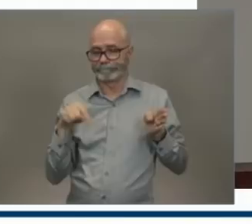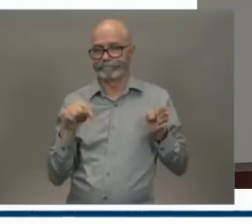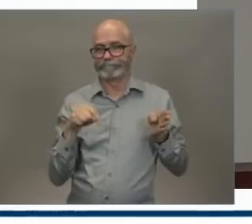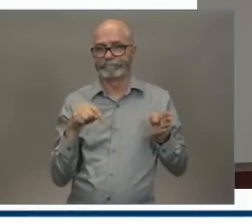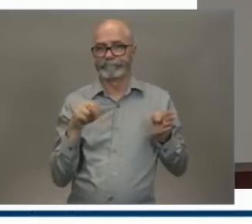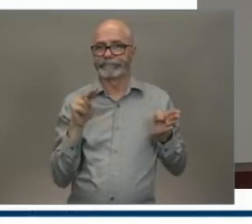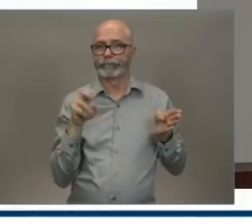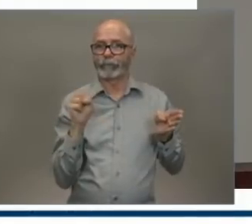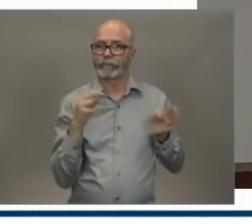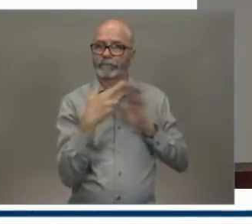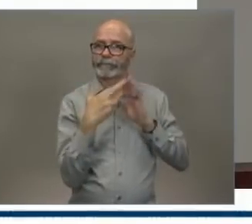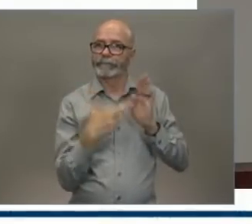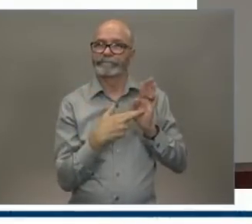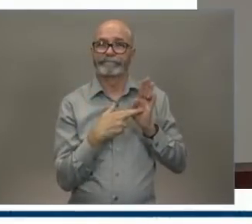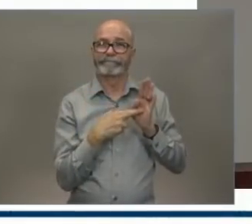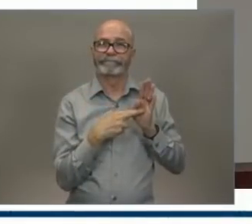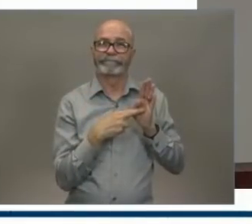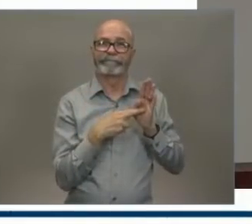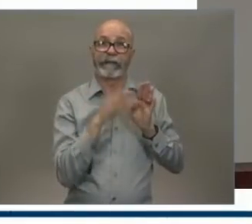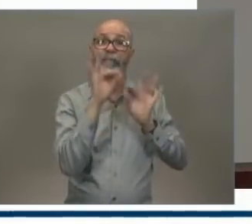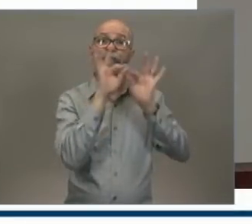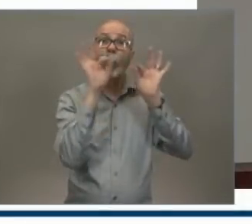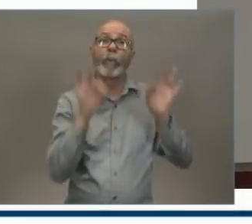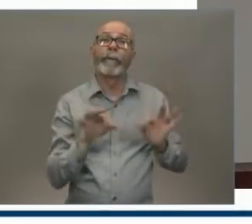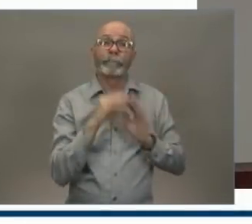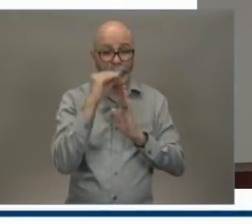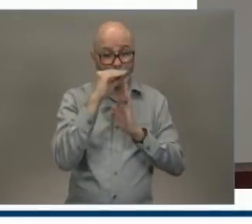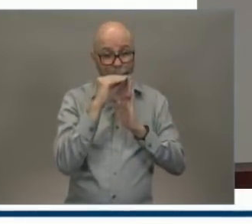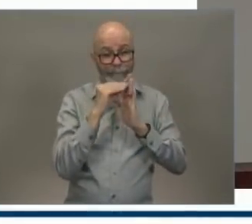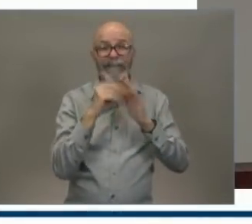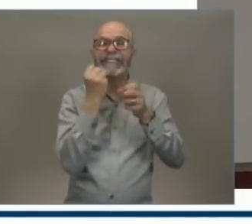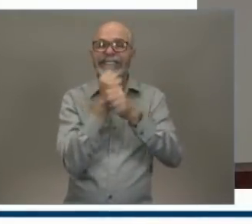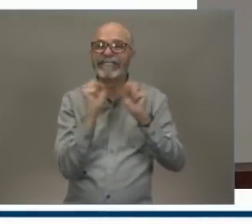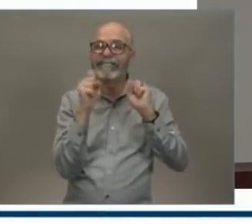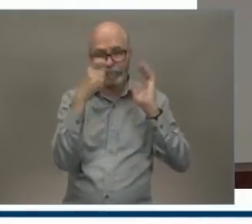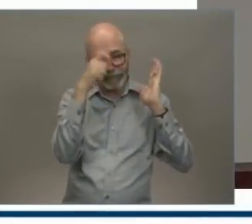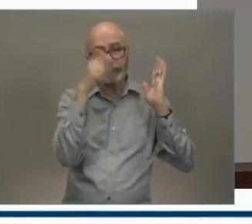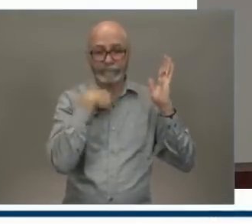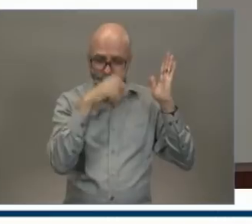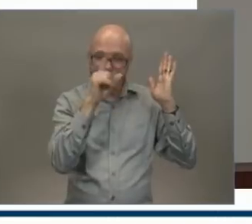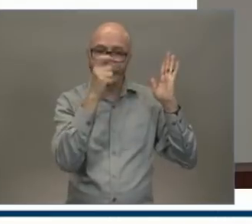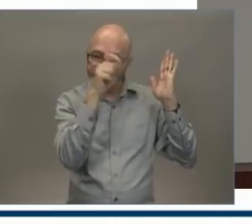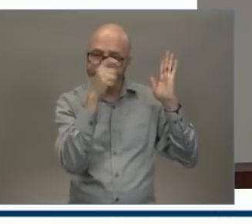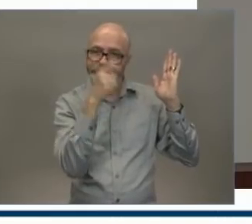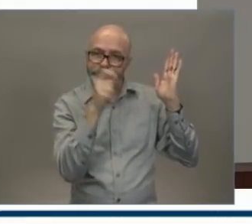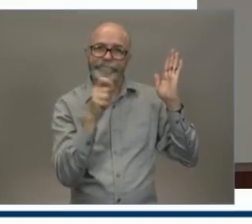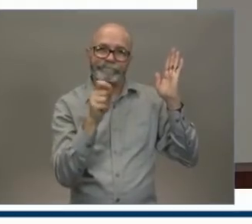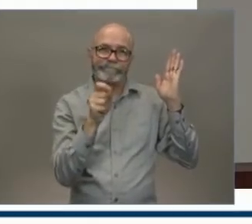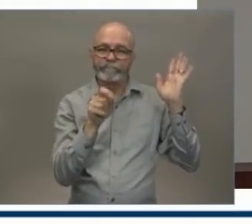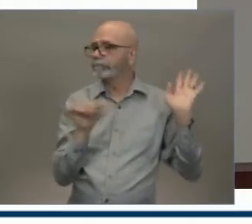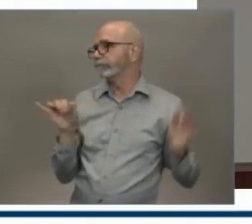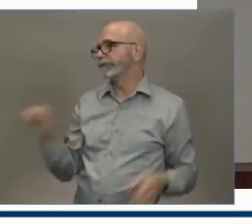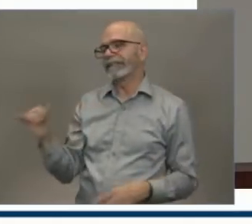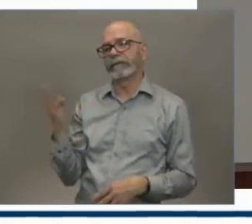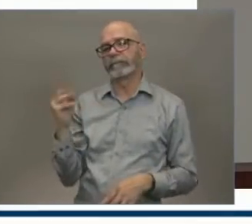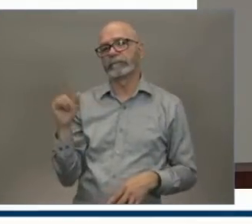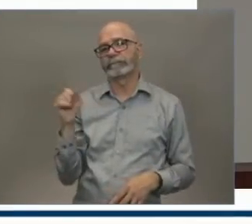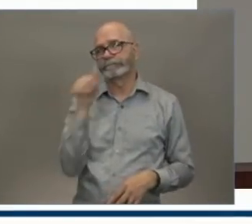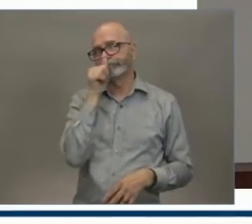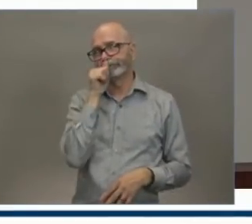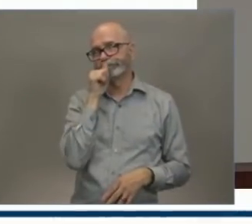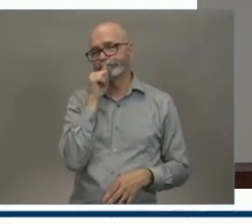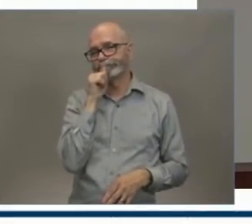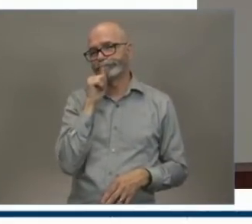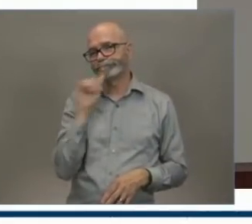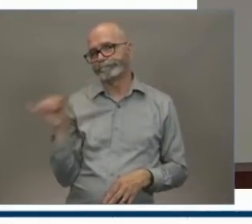Safe Check-in form and do their 14 days of self-isolation when they arrive in Nova Scotia. Having said that, we recognize